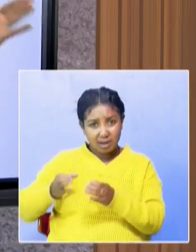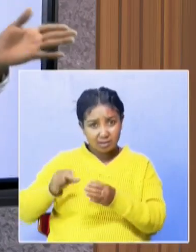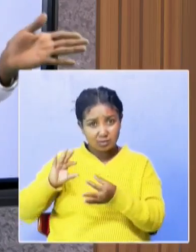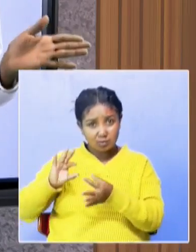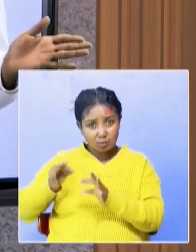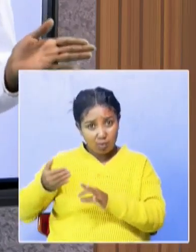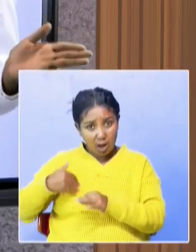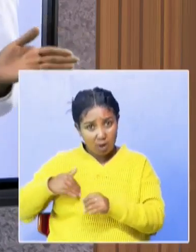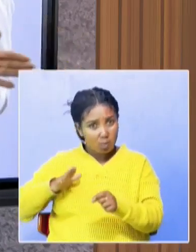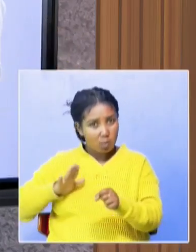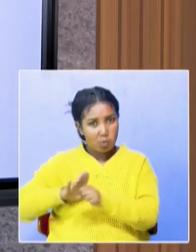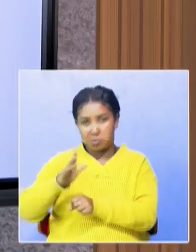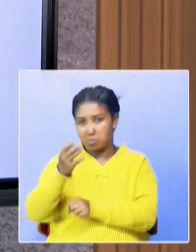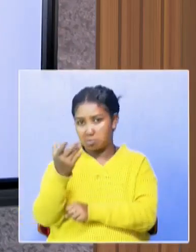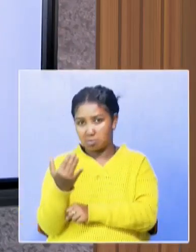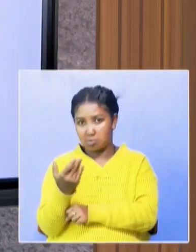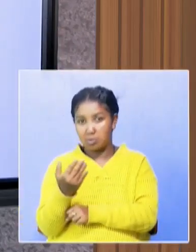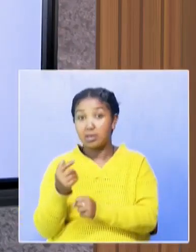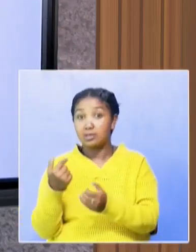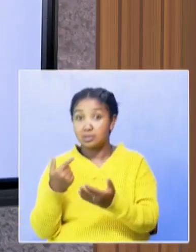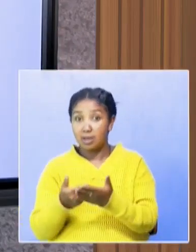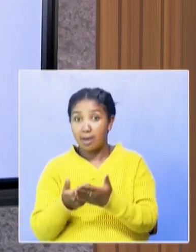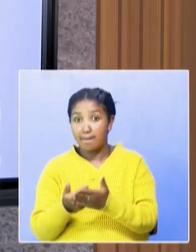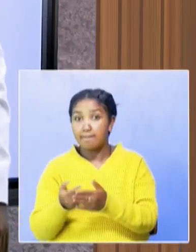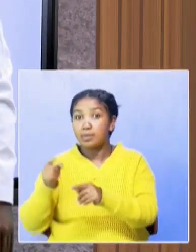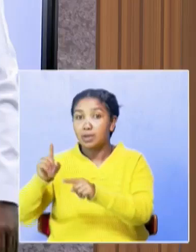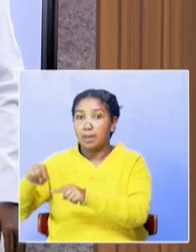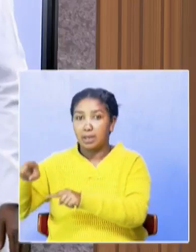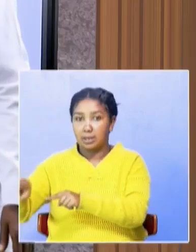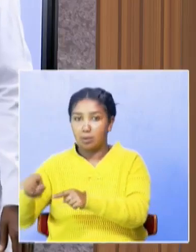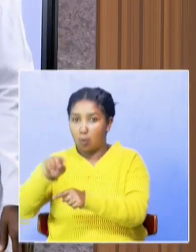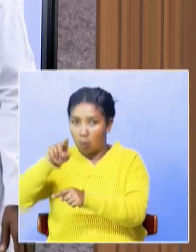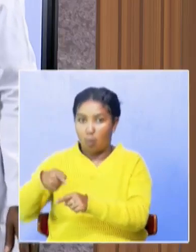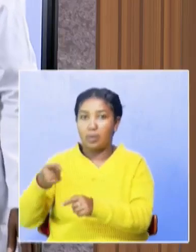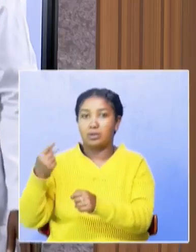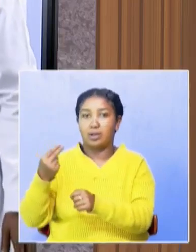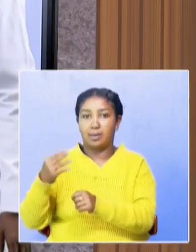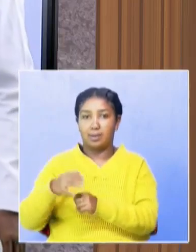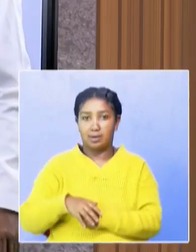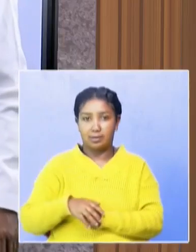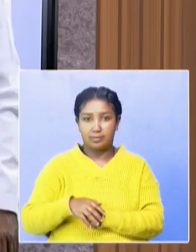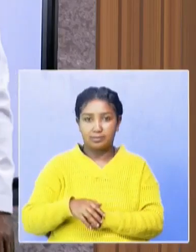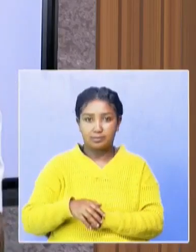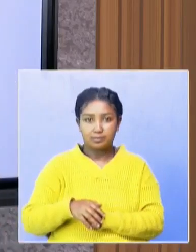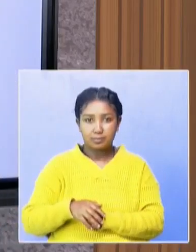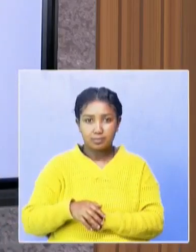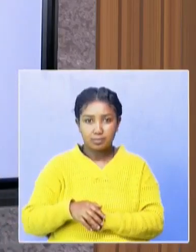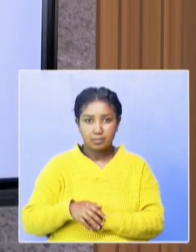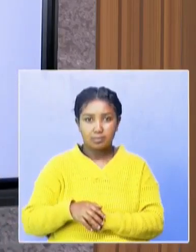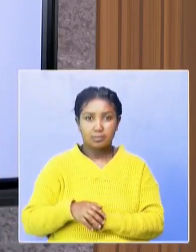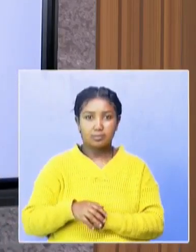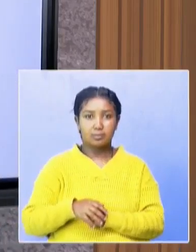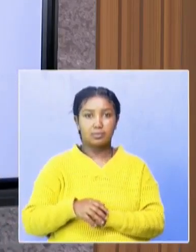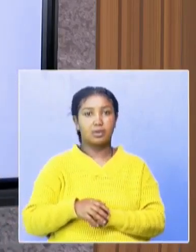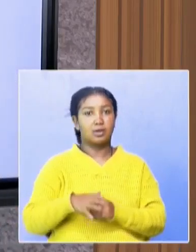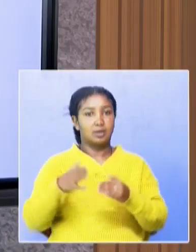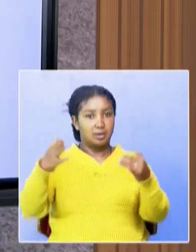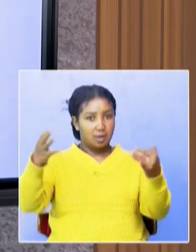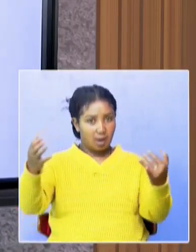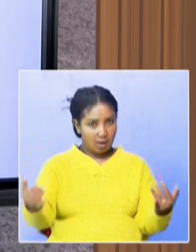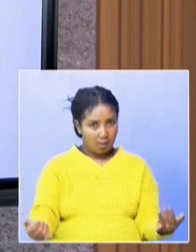No, something missed. At that time, we have to use comma. I hope I'm clear. Bravo, student.